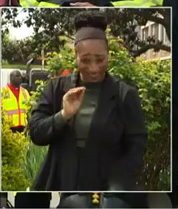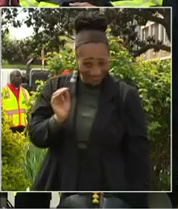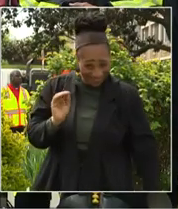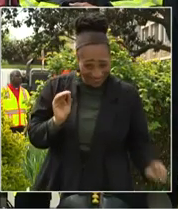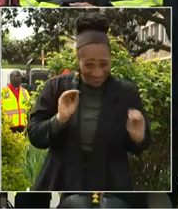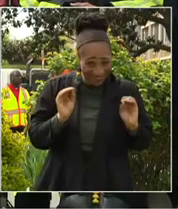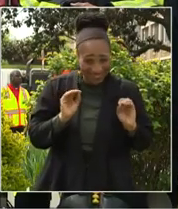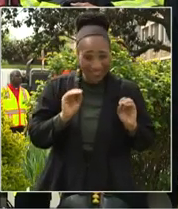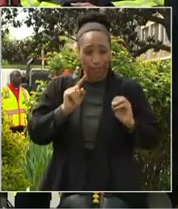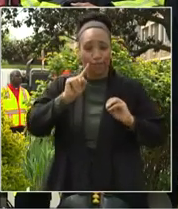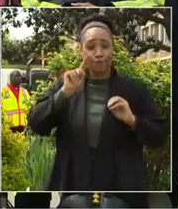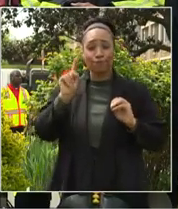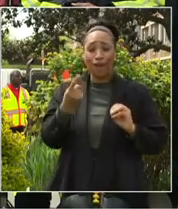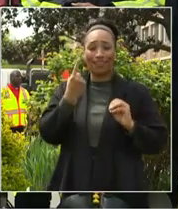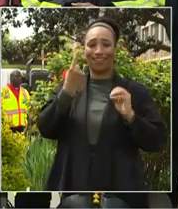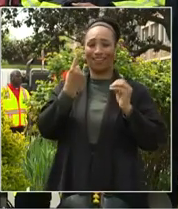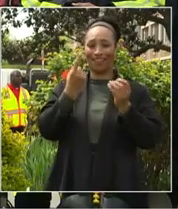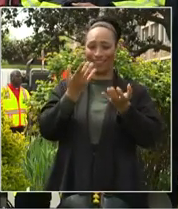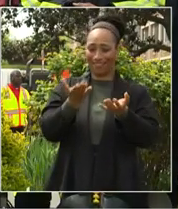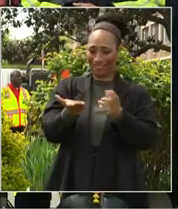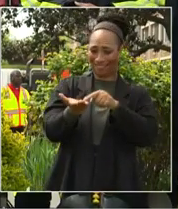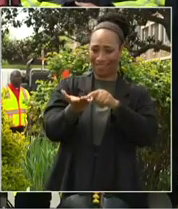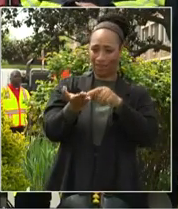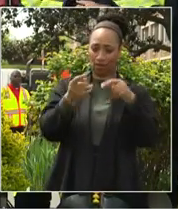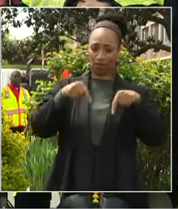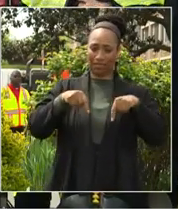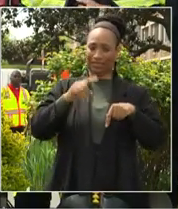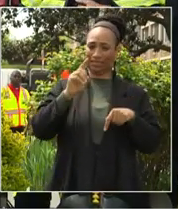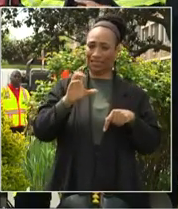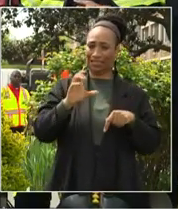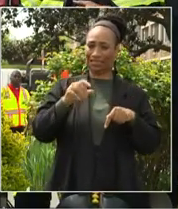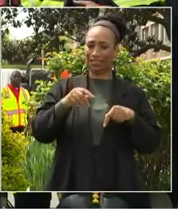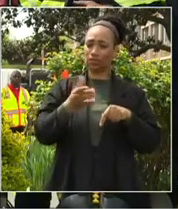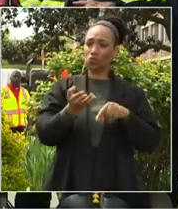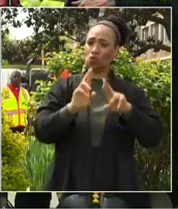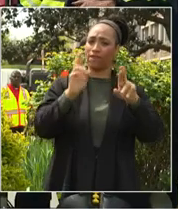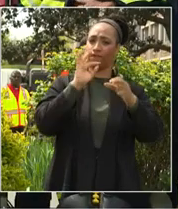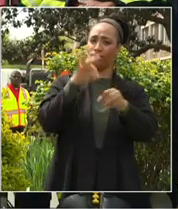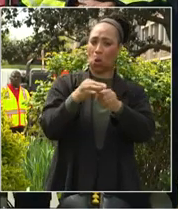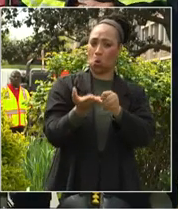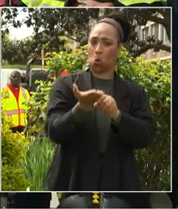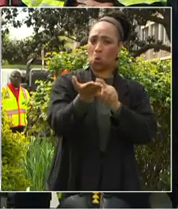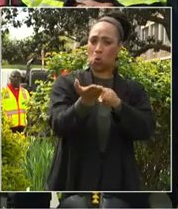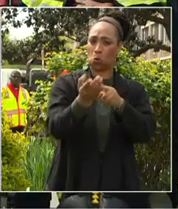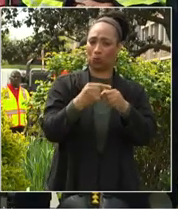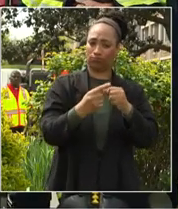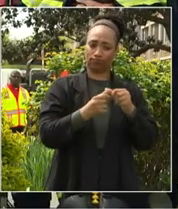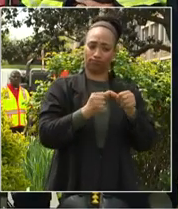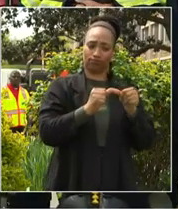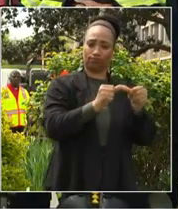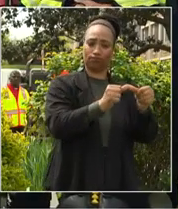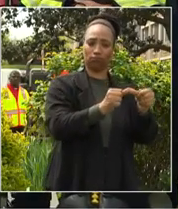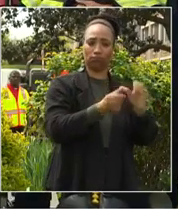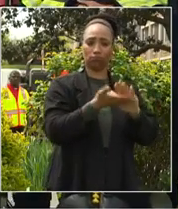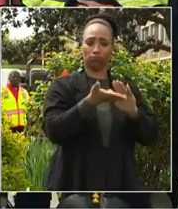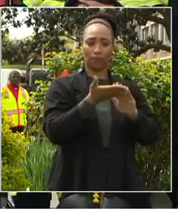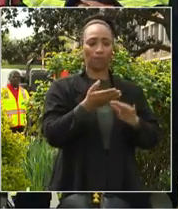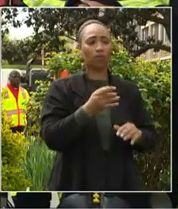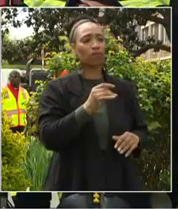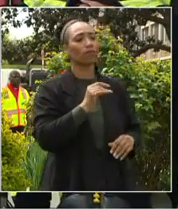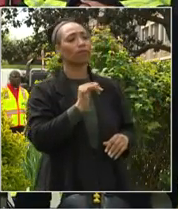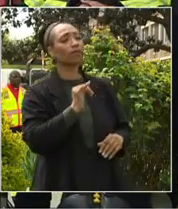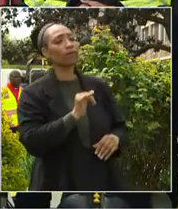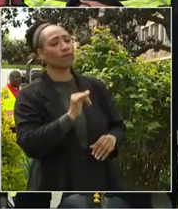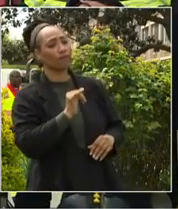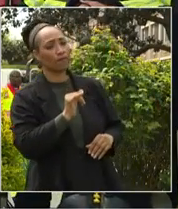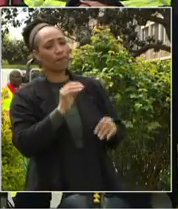Sorry. Mayor Rebecca with Channel 7 again. How far along are you on the fiscal year 26 budget, and how soon do you hope to